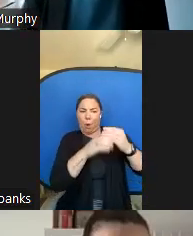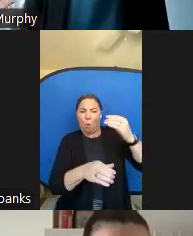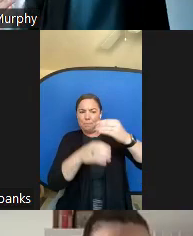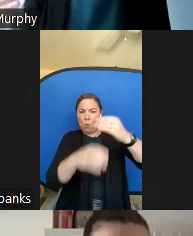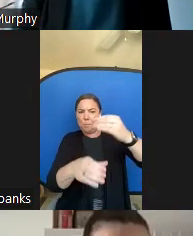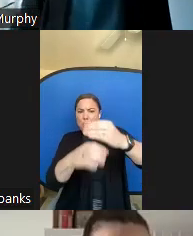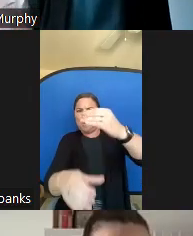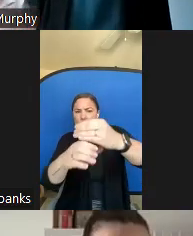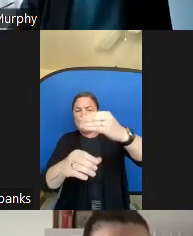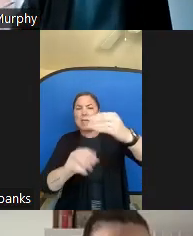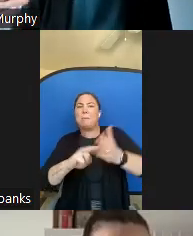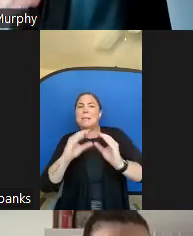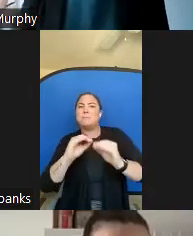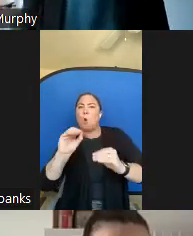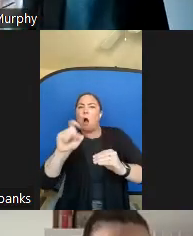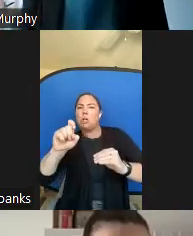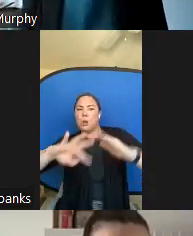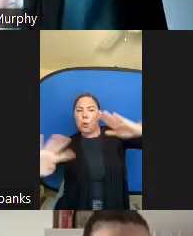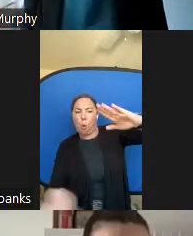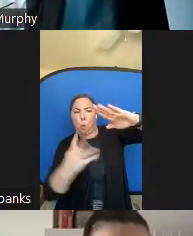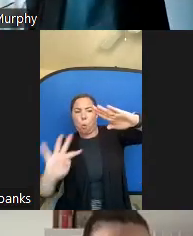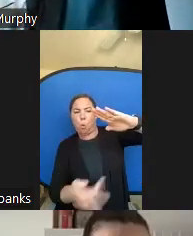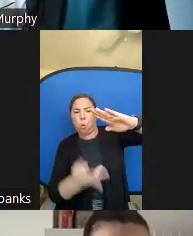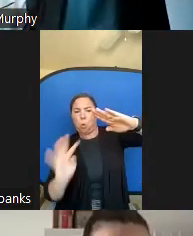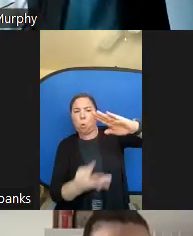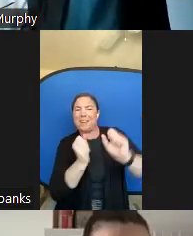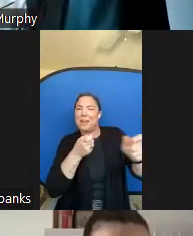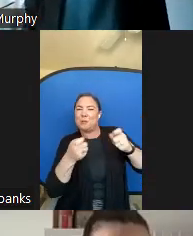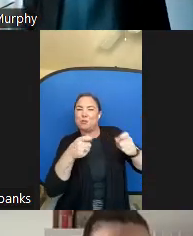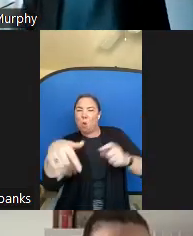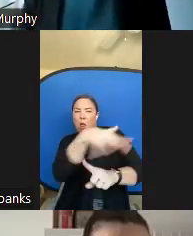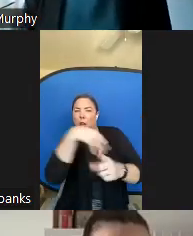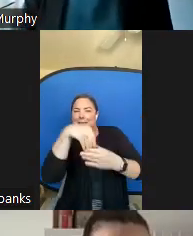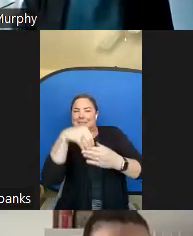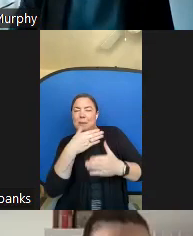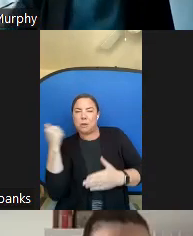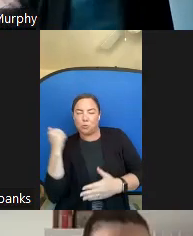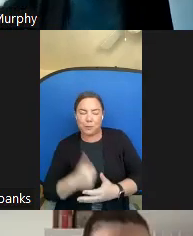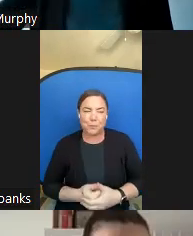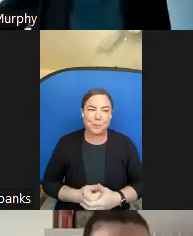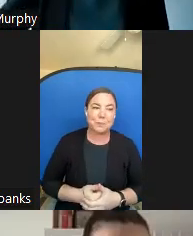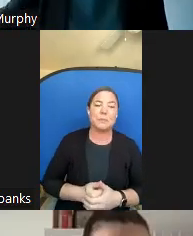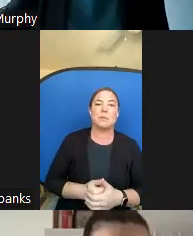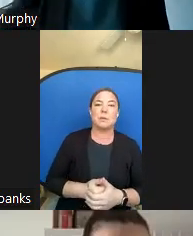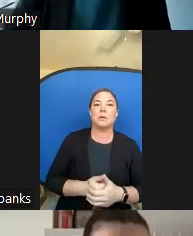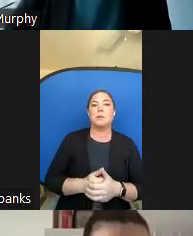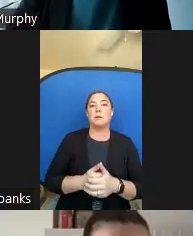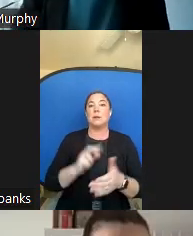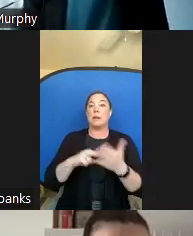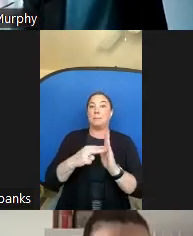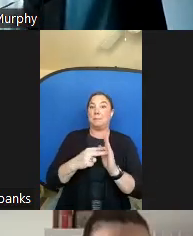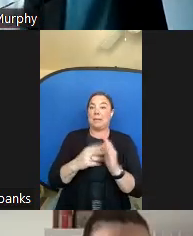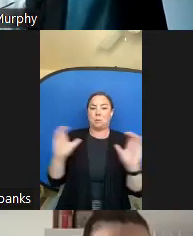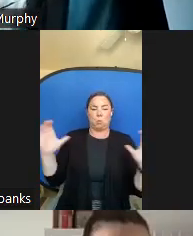introduction of oxygen and better control the interior atmosphere of the kiln. This means that it would both refract heat very